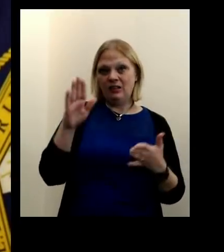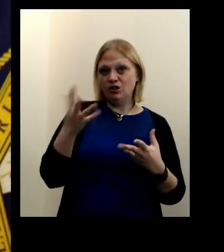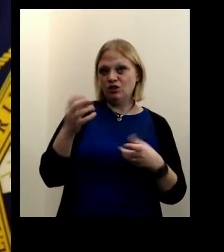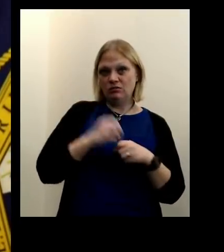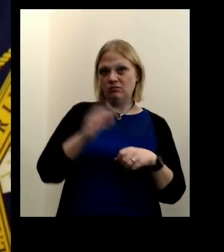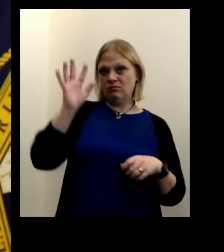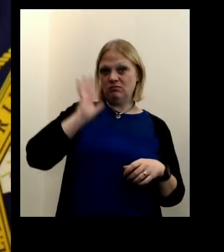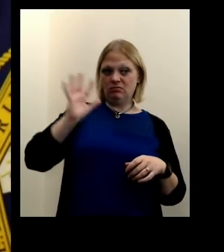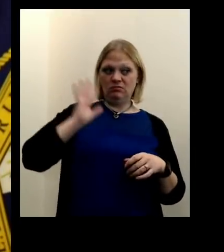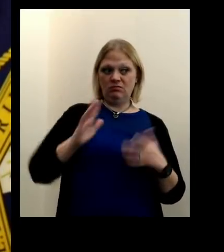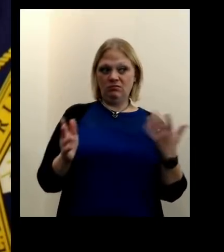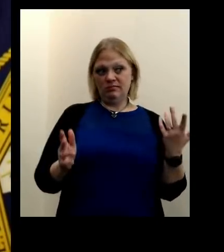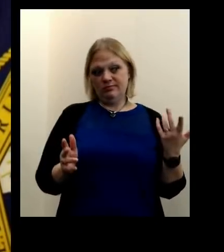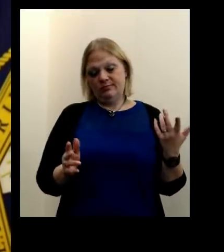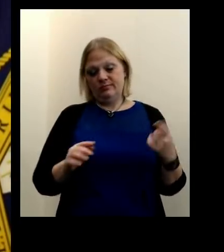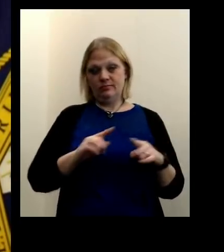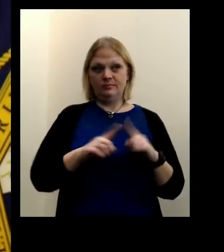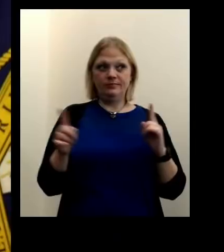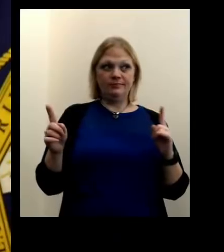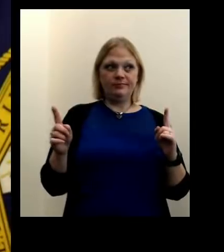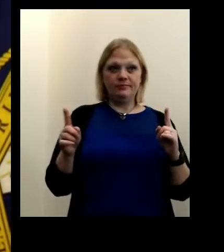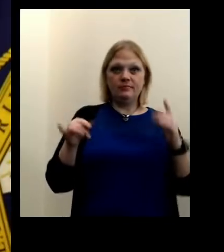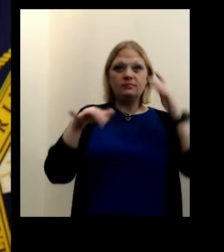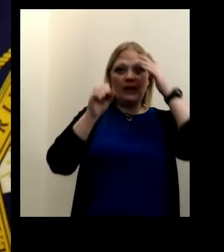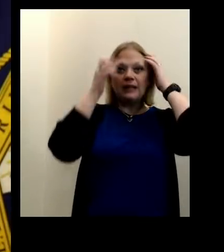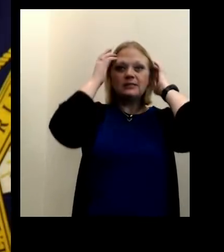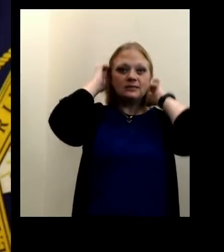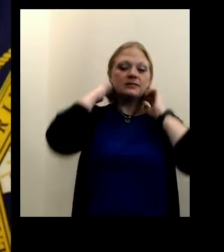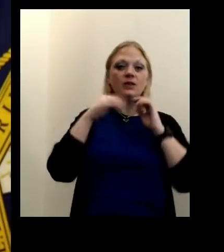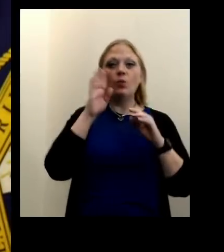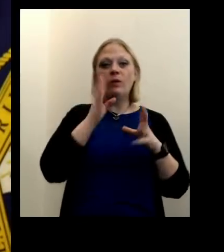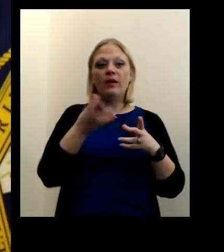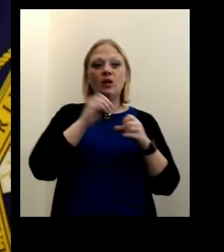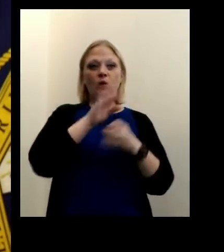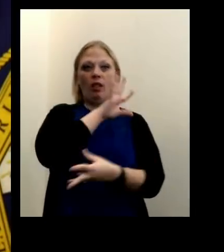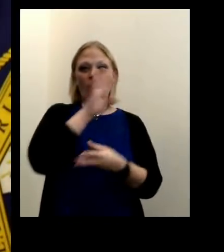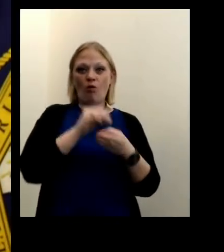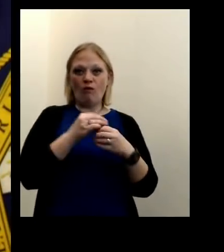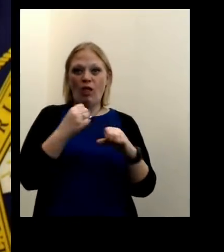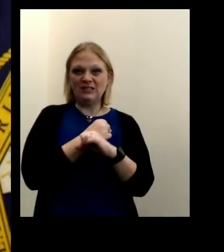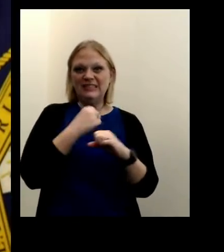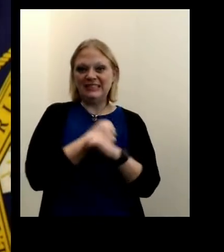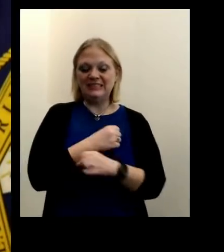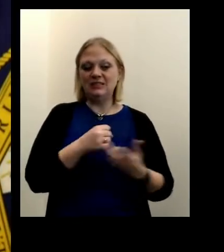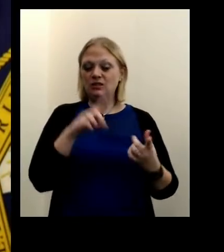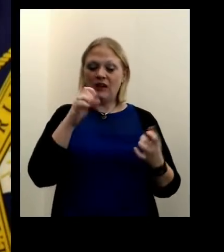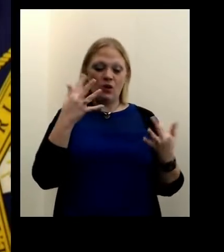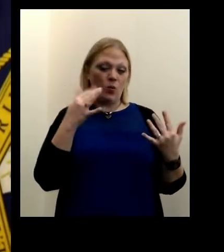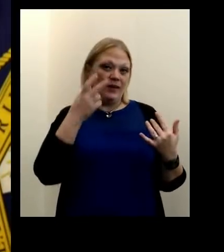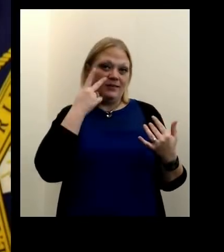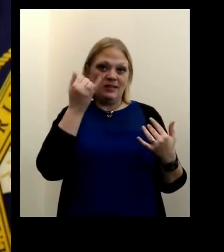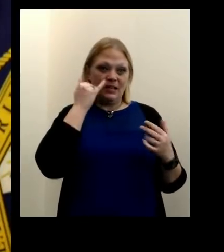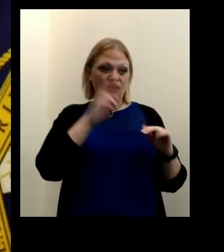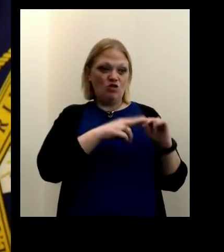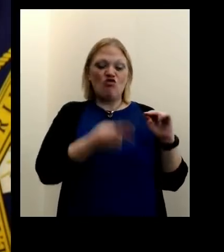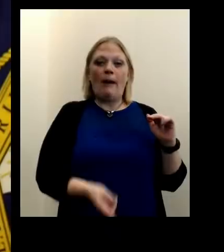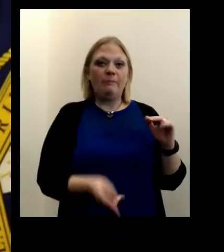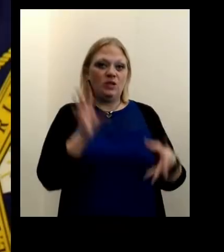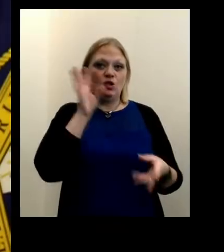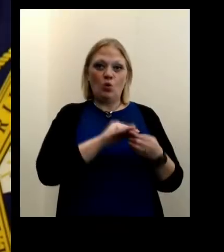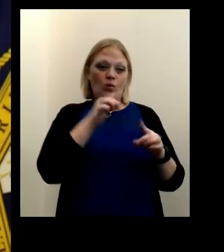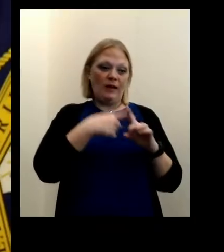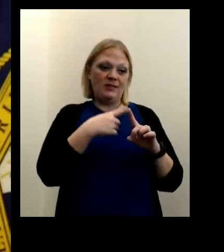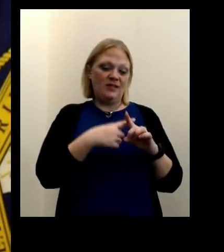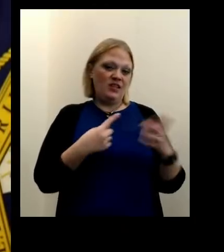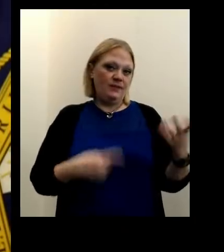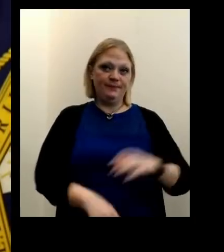included previously. But yes, it will be included in the overall statistics, and we'll just have to wait and see if it actually drops the total